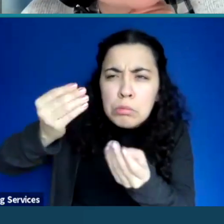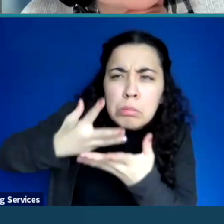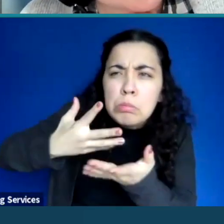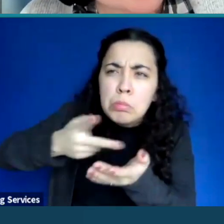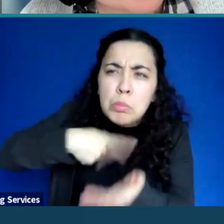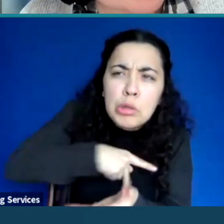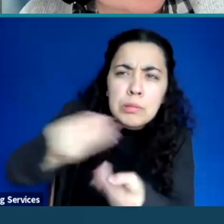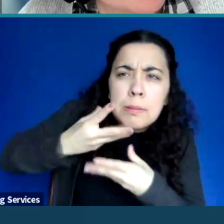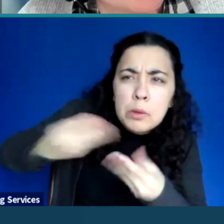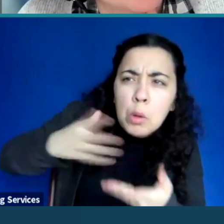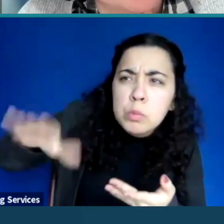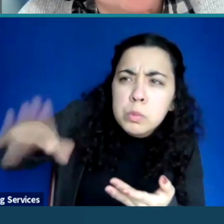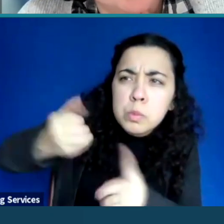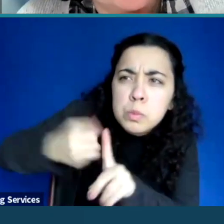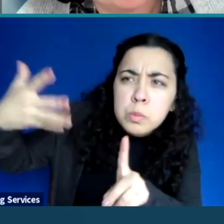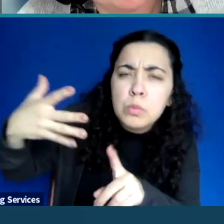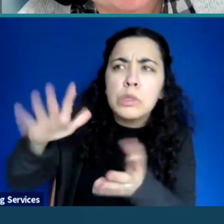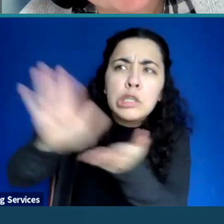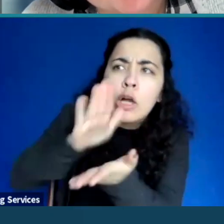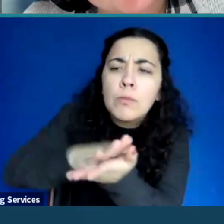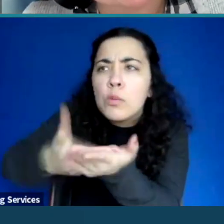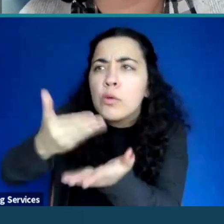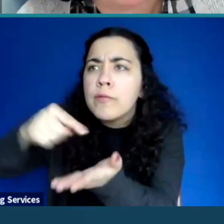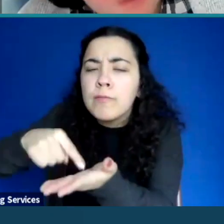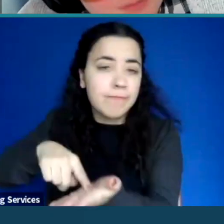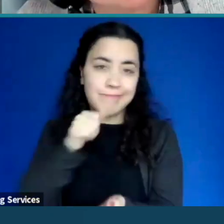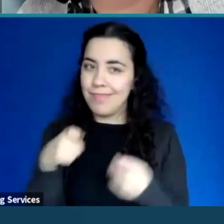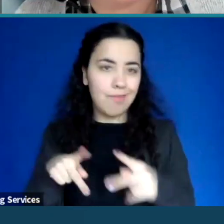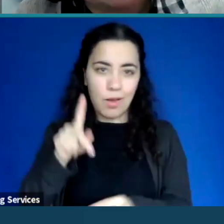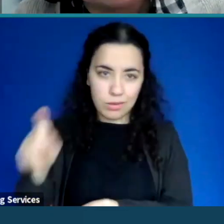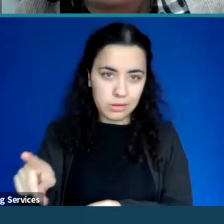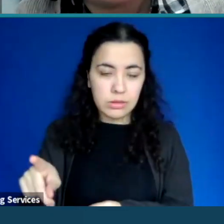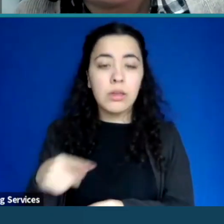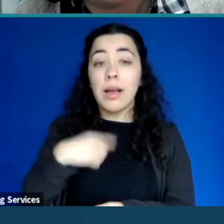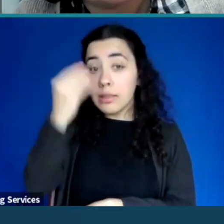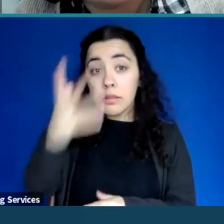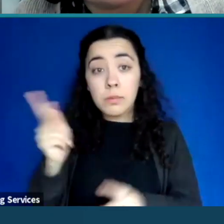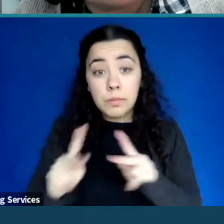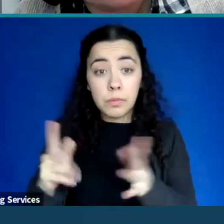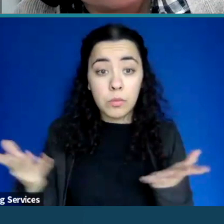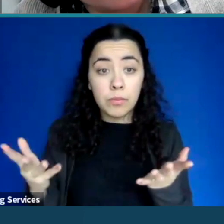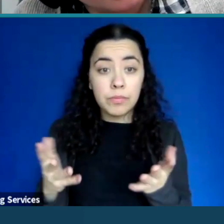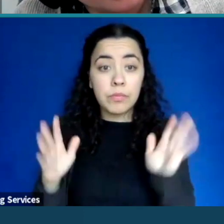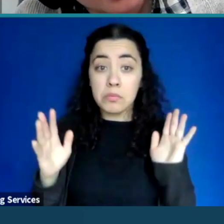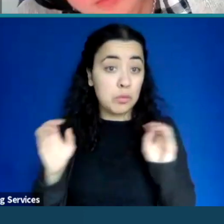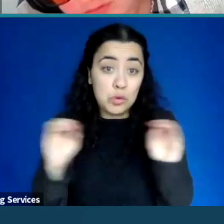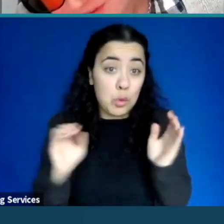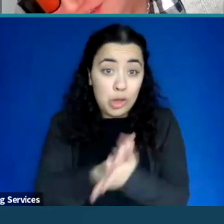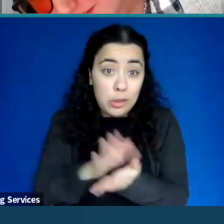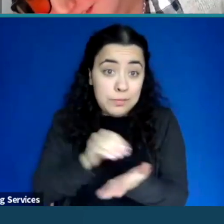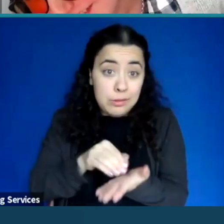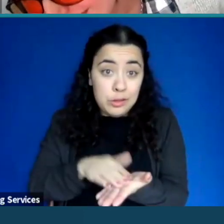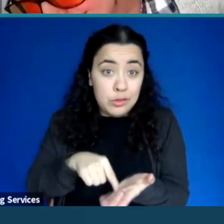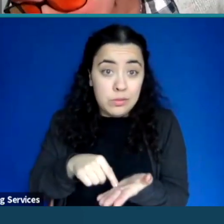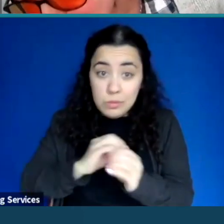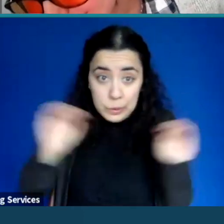not entitled to ask for documentation of any sort. What I tell people is that there is no documentation. You know,